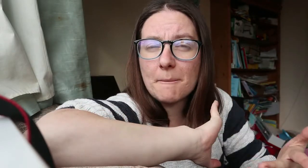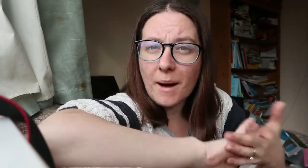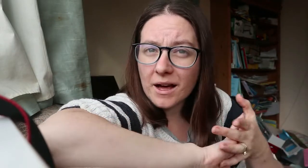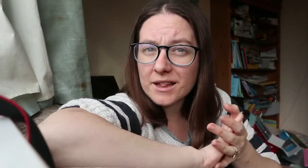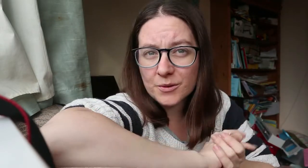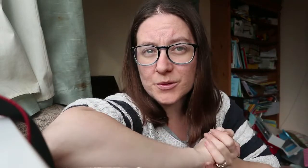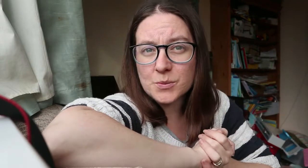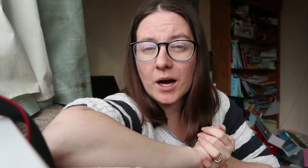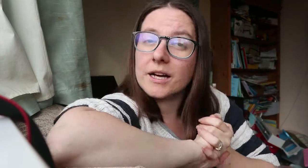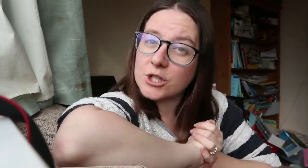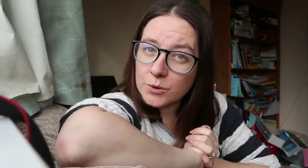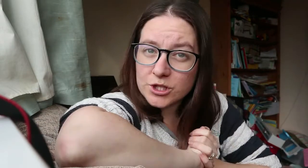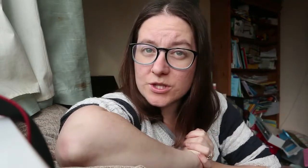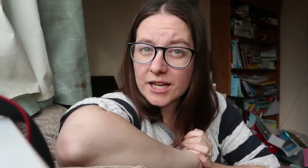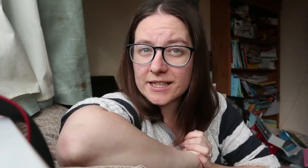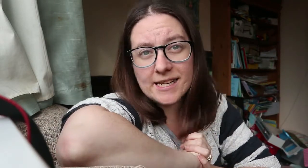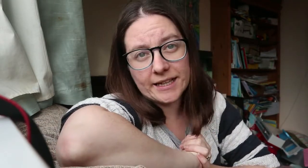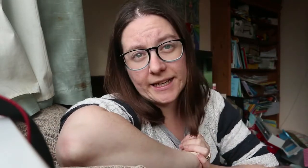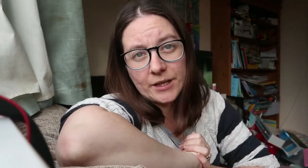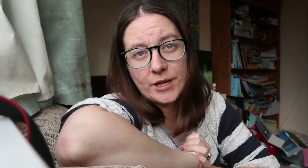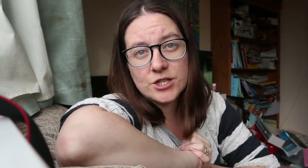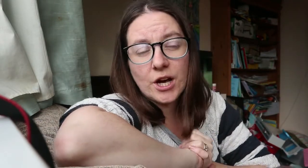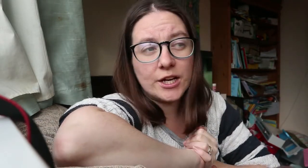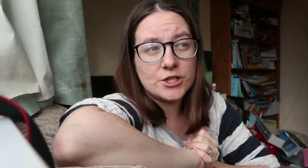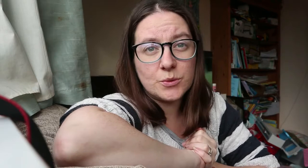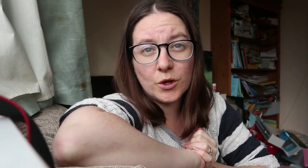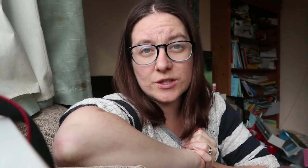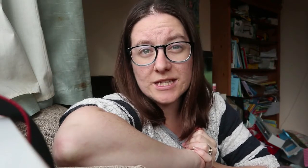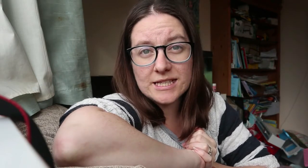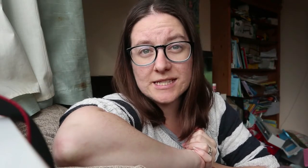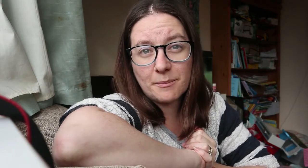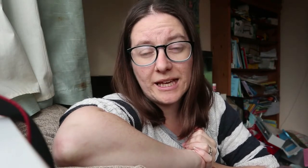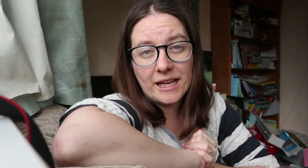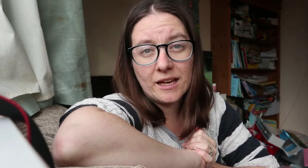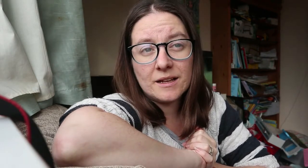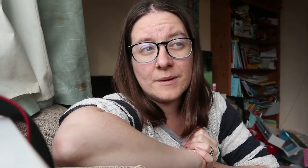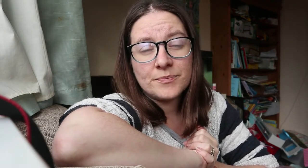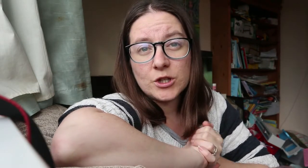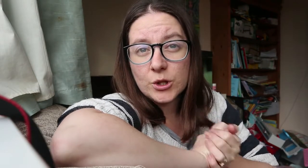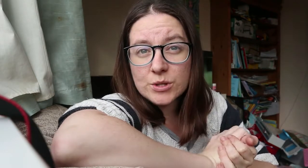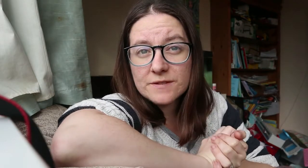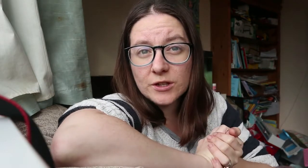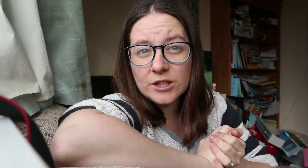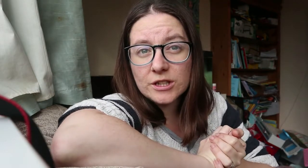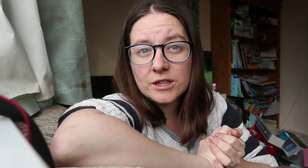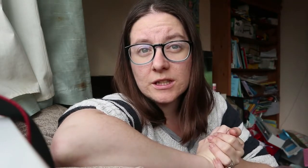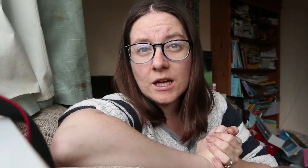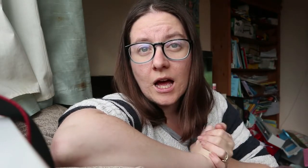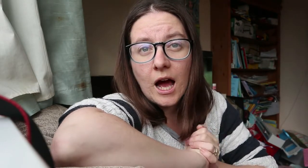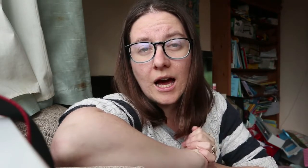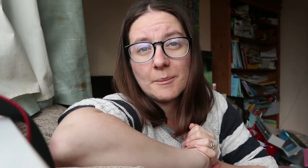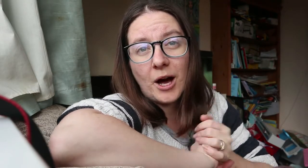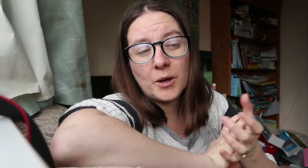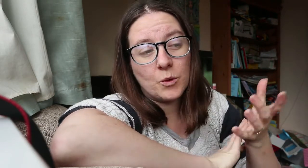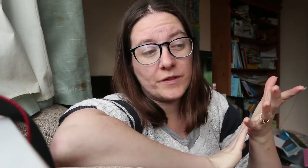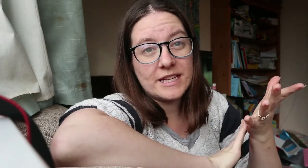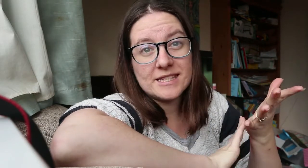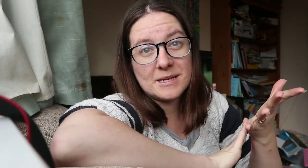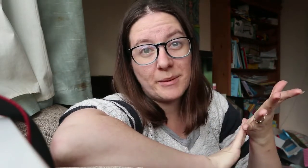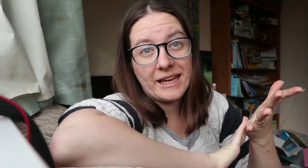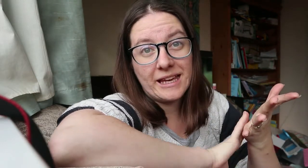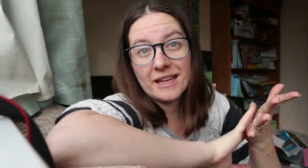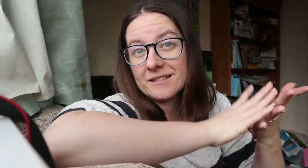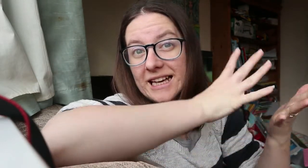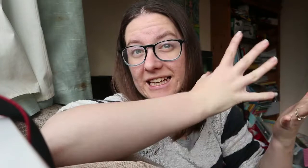So, my thoughts were, I do want you to learn a second language. I do want this to be useful. Um, I want